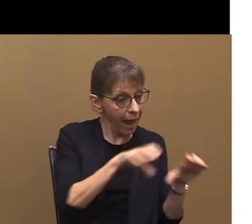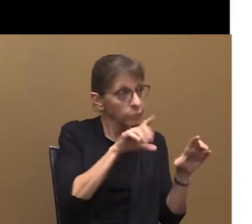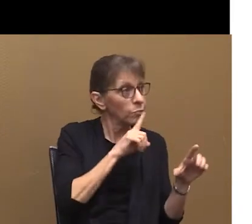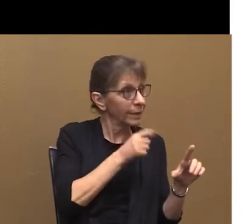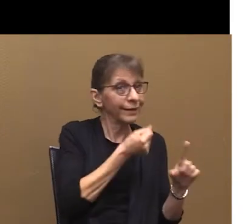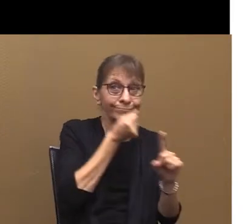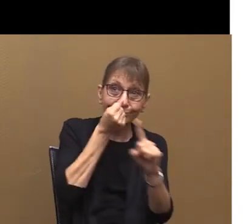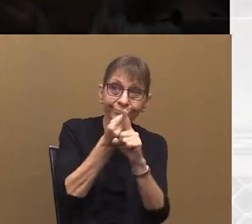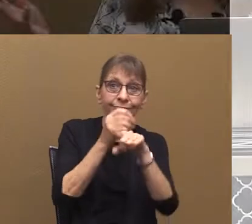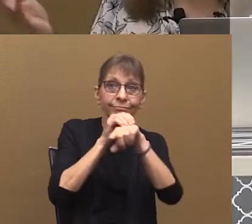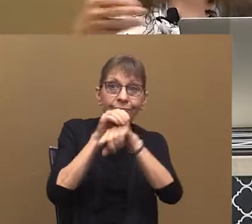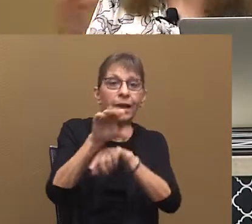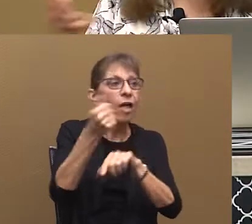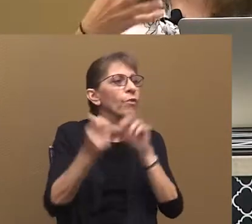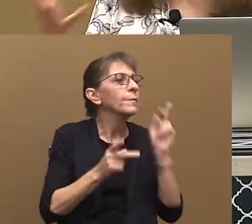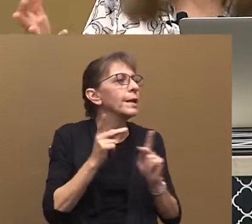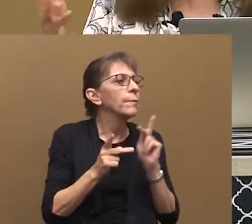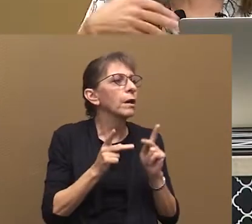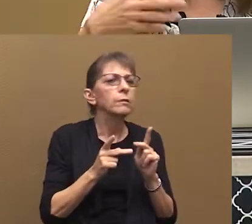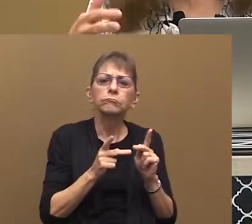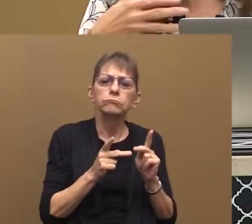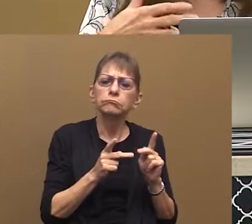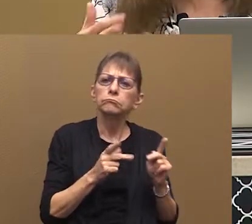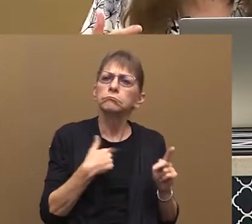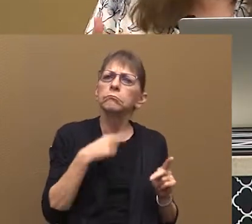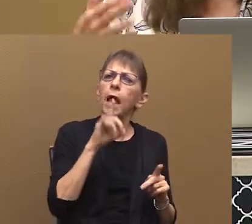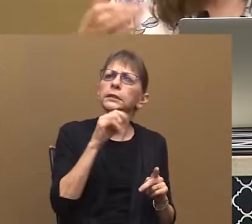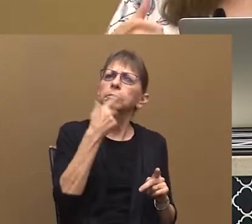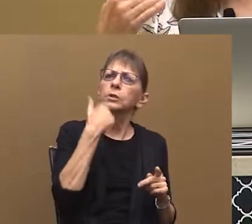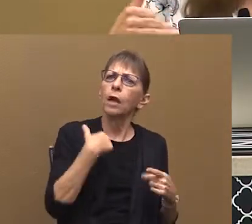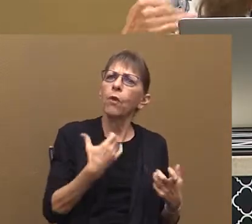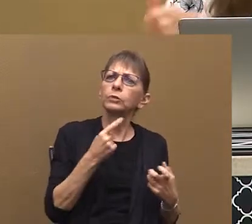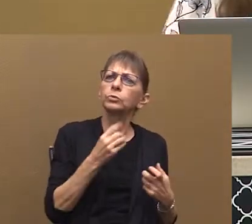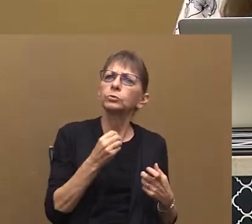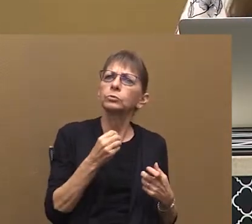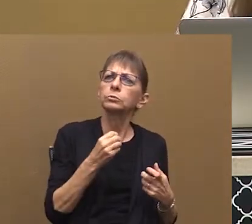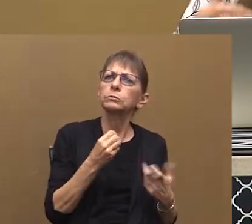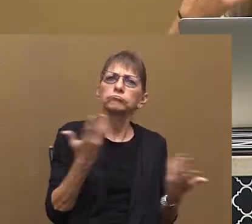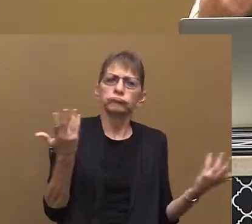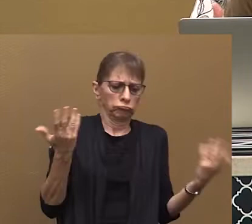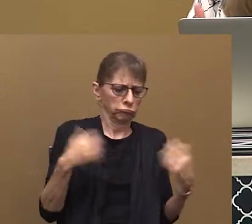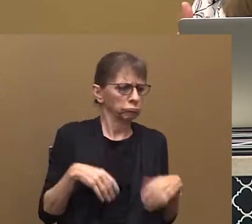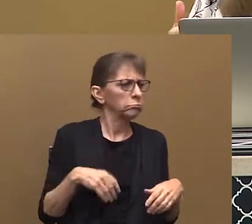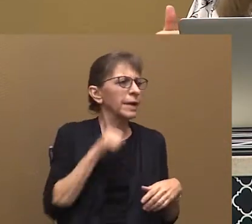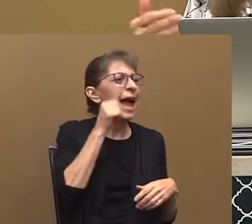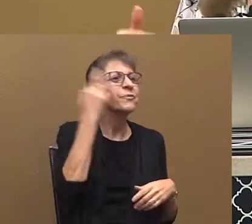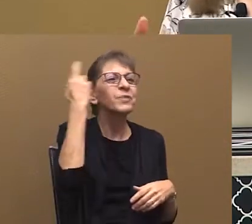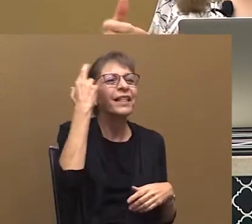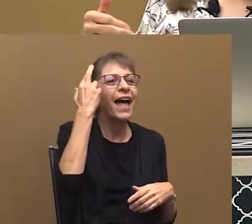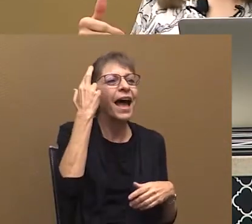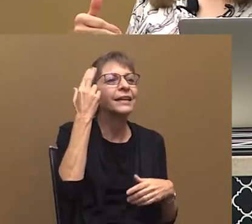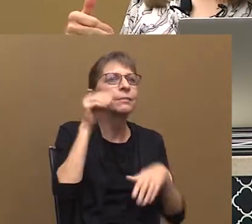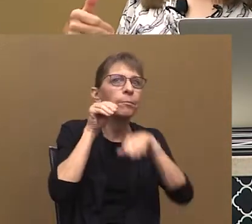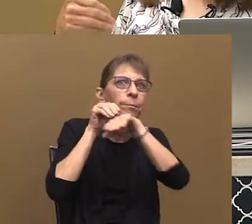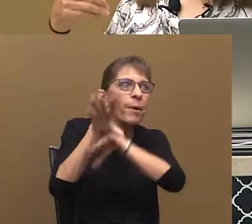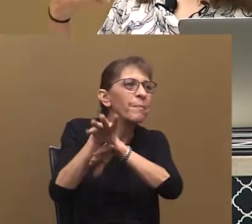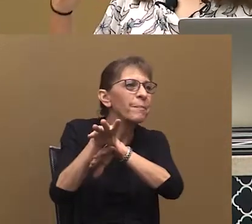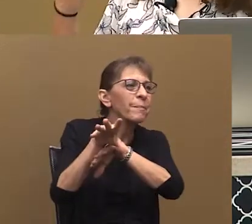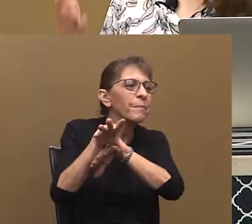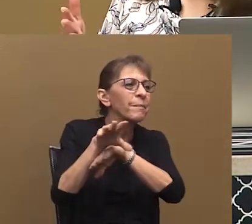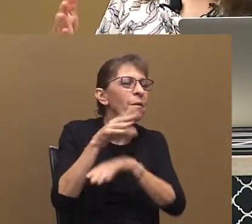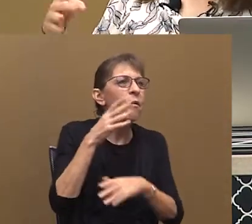impact other people. They just did it because they want to do it, and they don't realize how it might